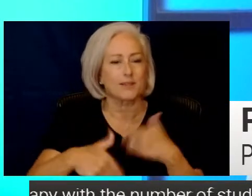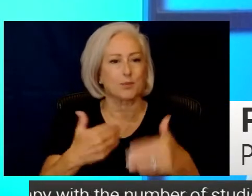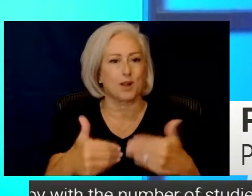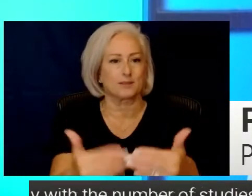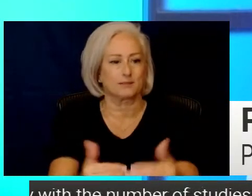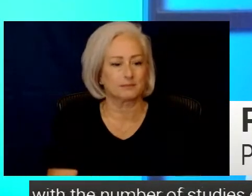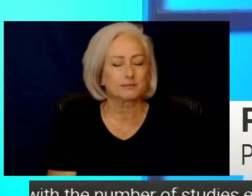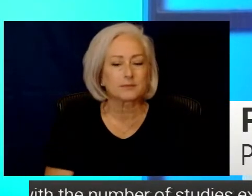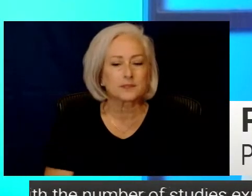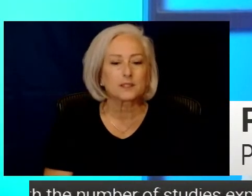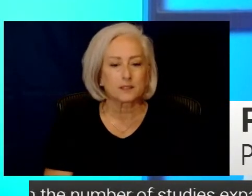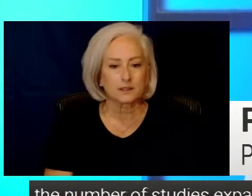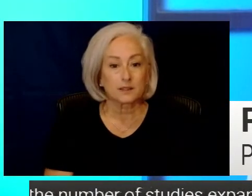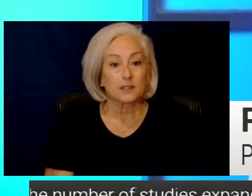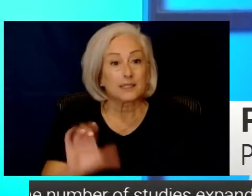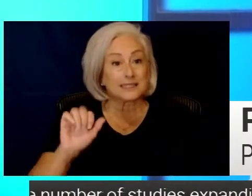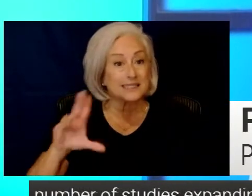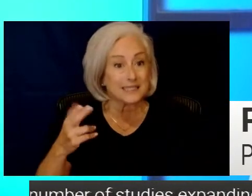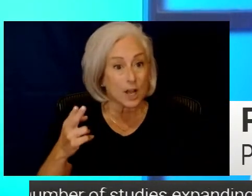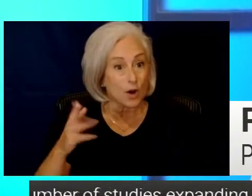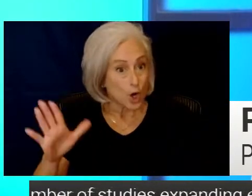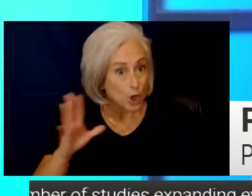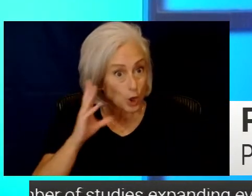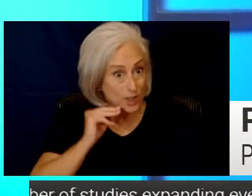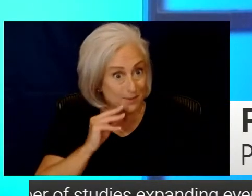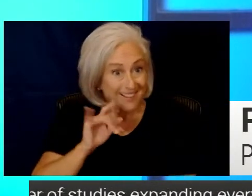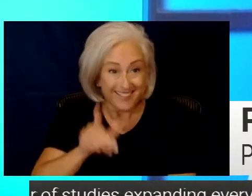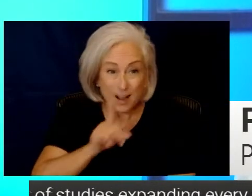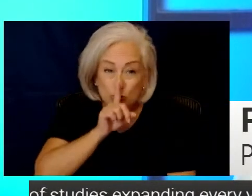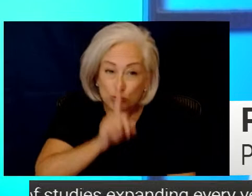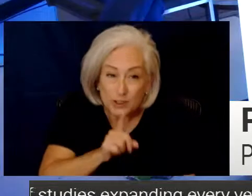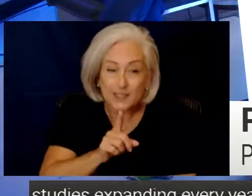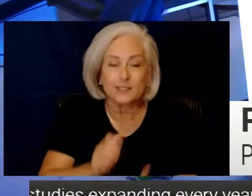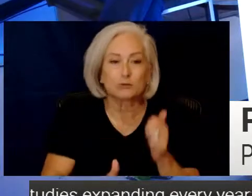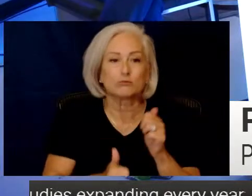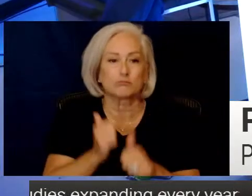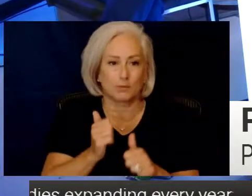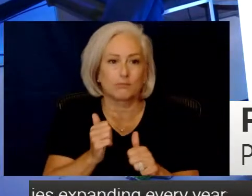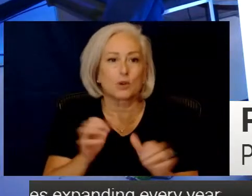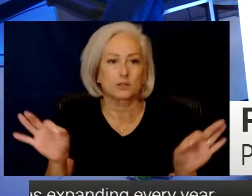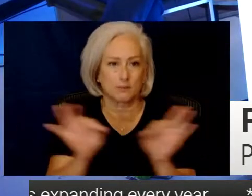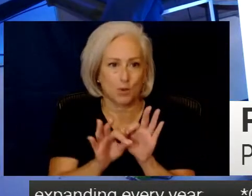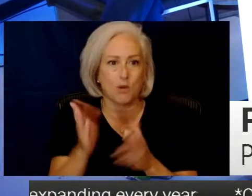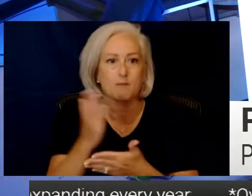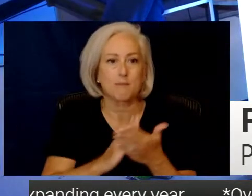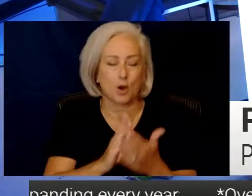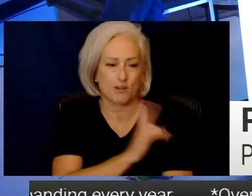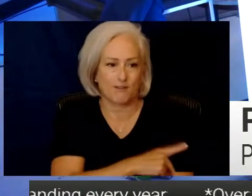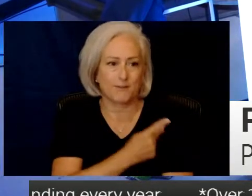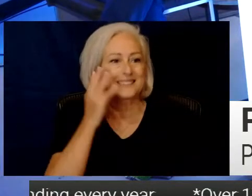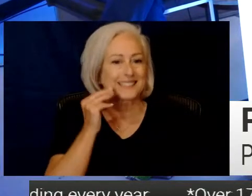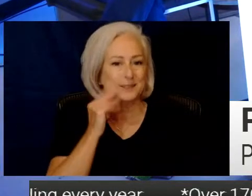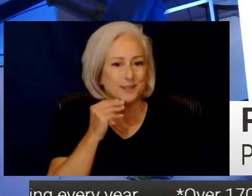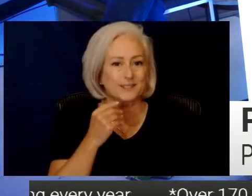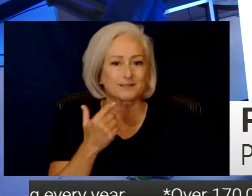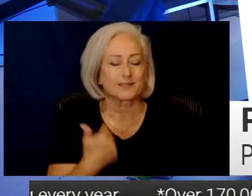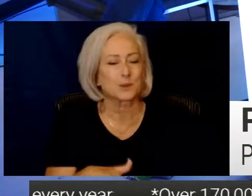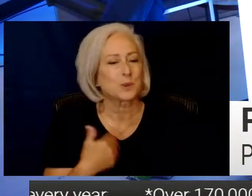experience is really actually the true patient experience. I think it's really important for patients to understand that. Yeah, it is really a big deal. So